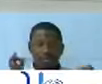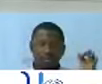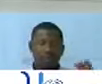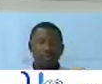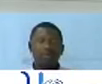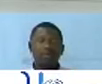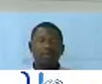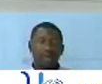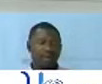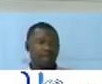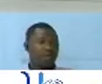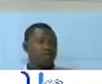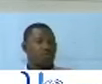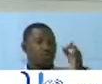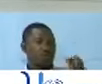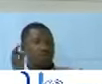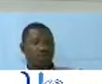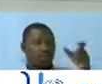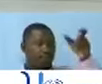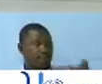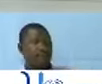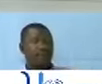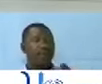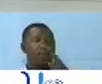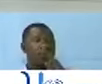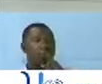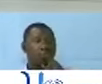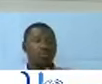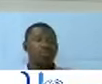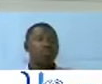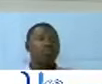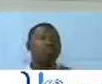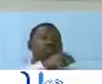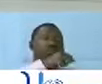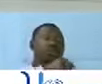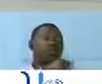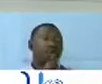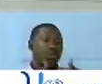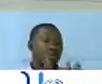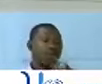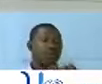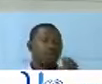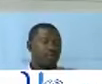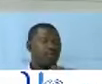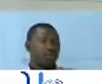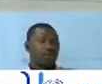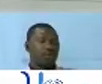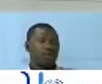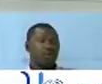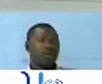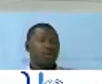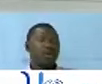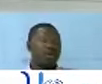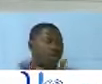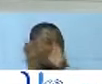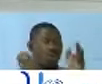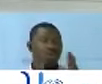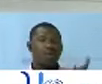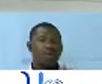had his judges. Will act in a way to make sure his wishes came to